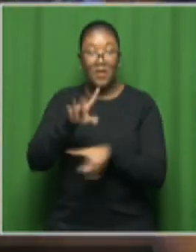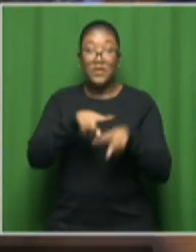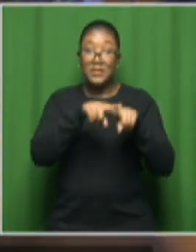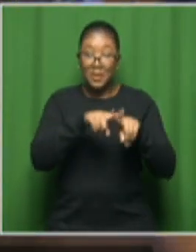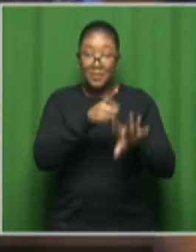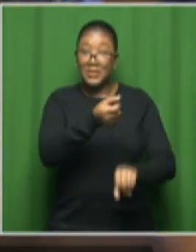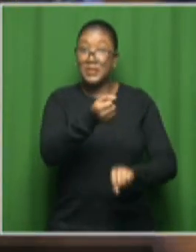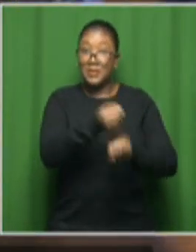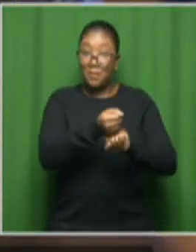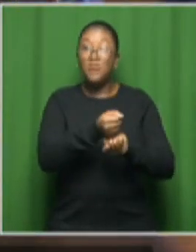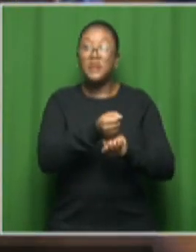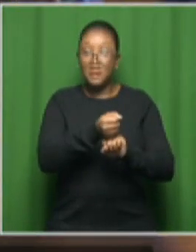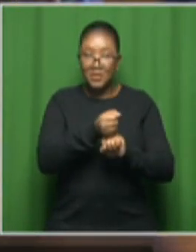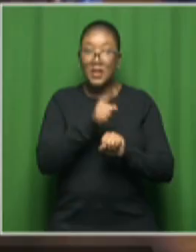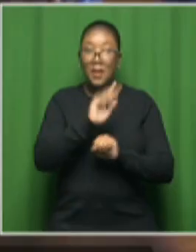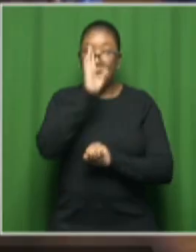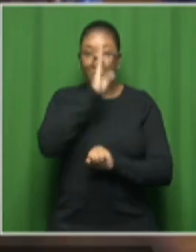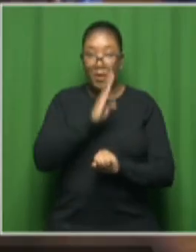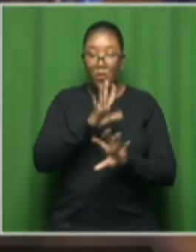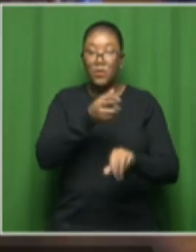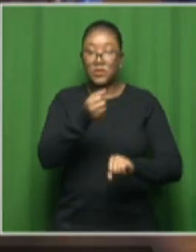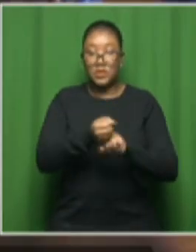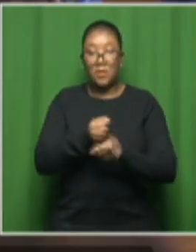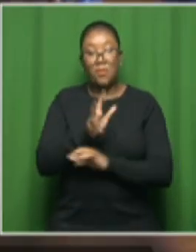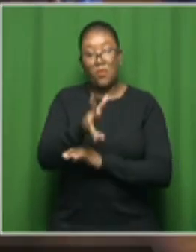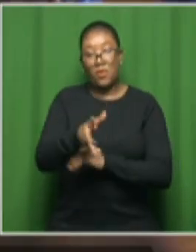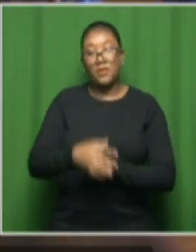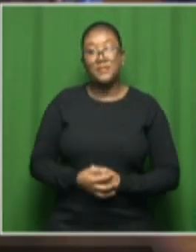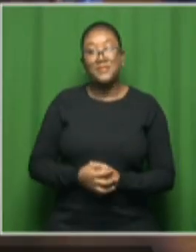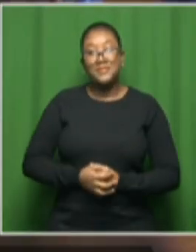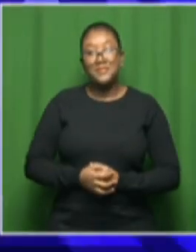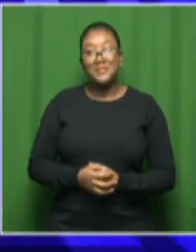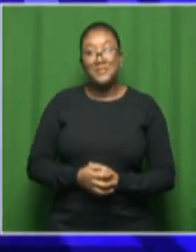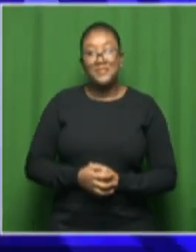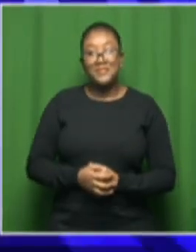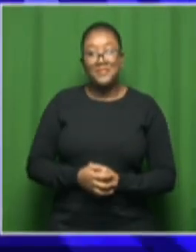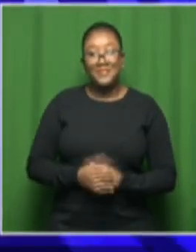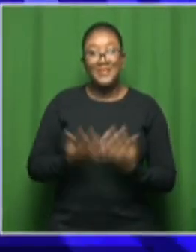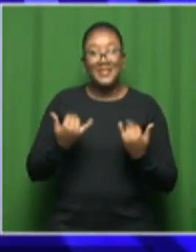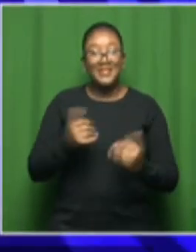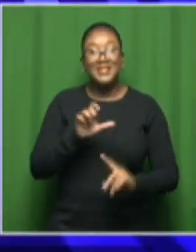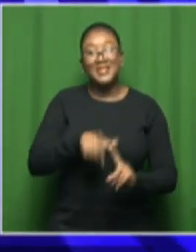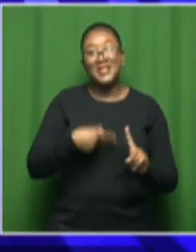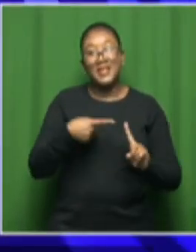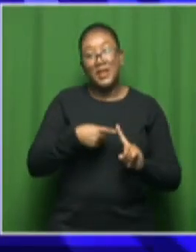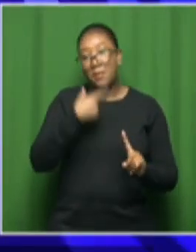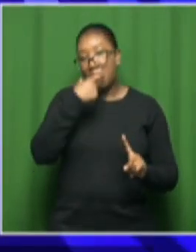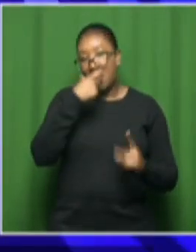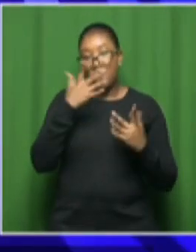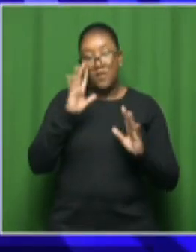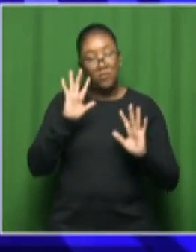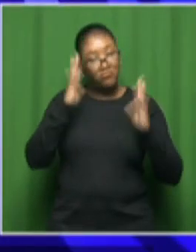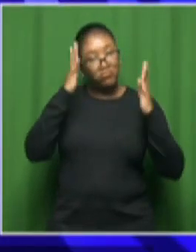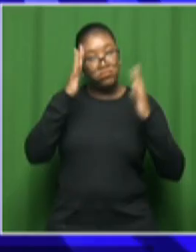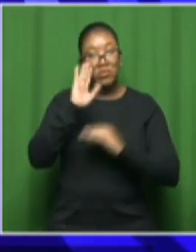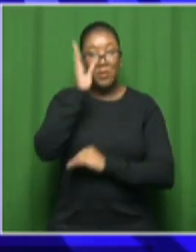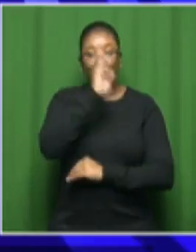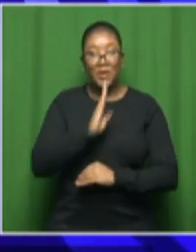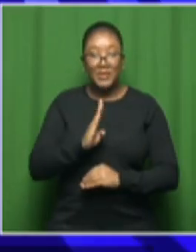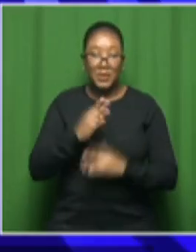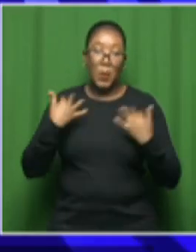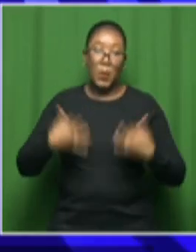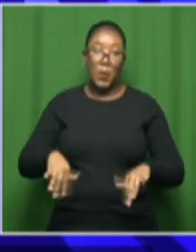a presidency that goes beyond what we can imagine. President Ramaphosa congratulated Brazil on its